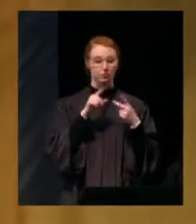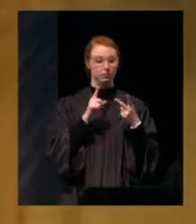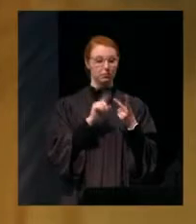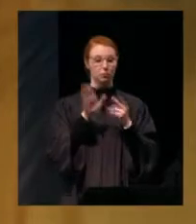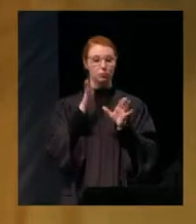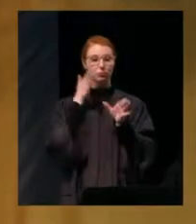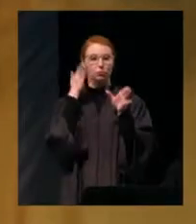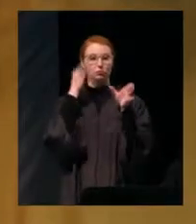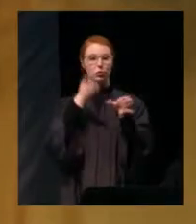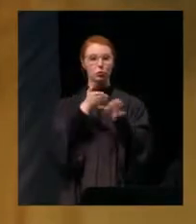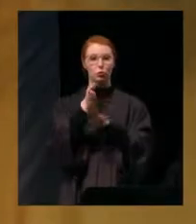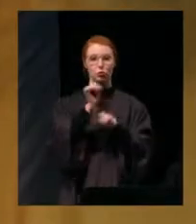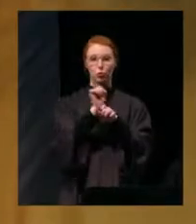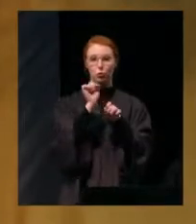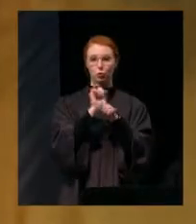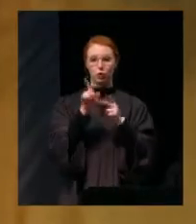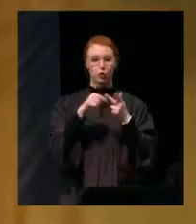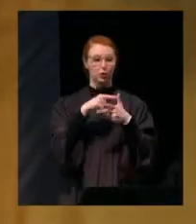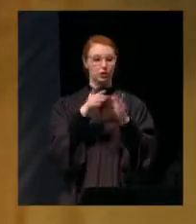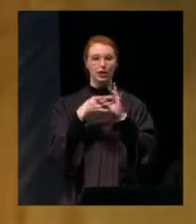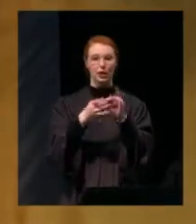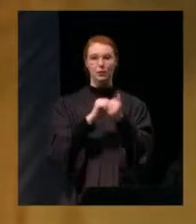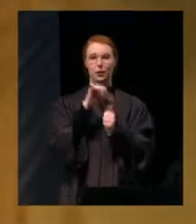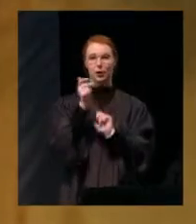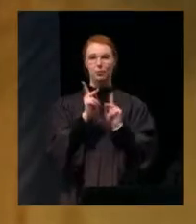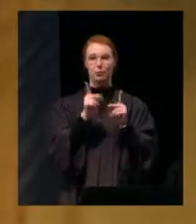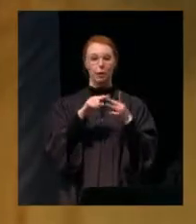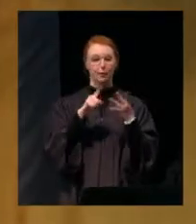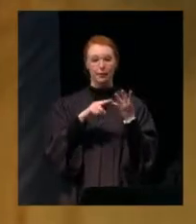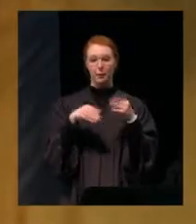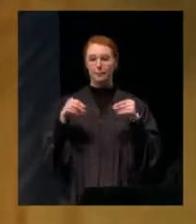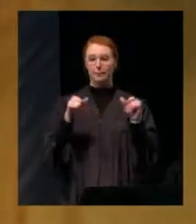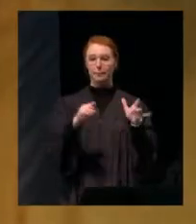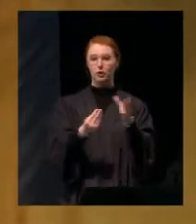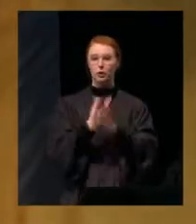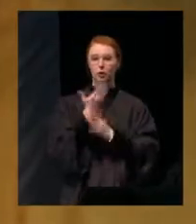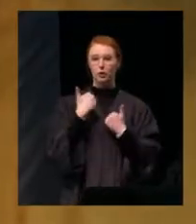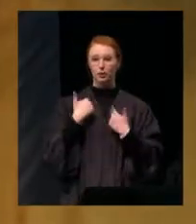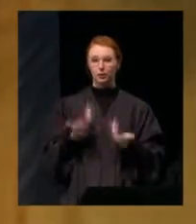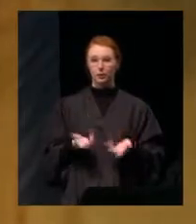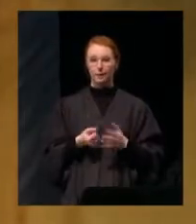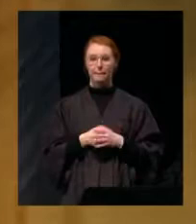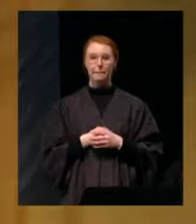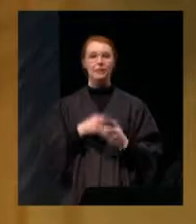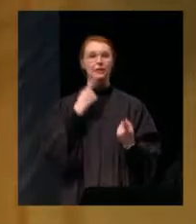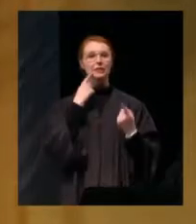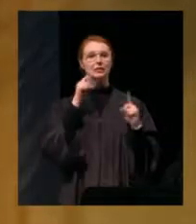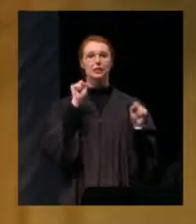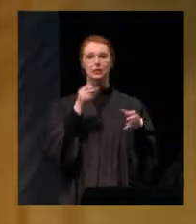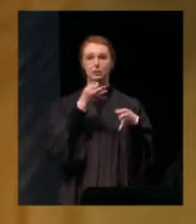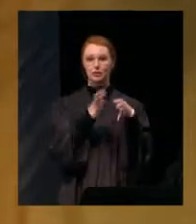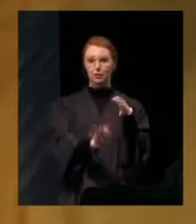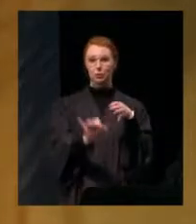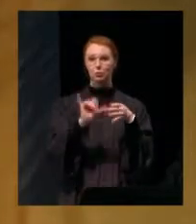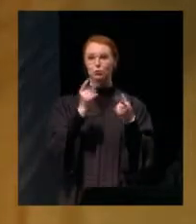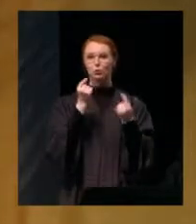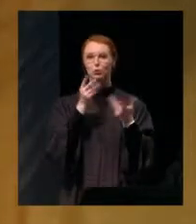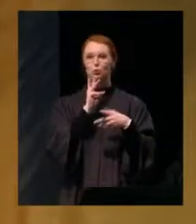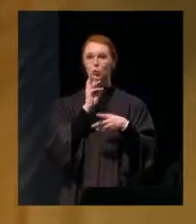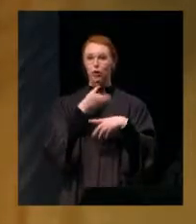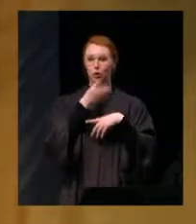career, connect with others, or plant a garden. Successes can be as simple as drinking more